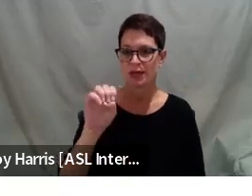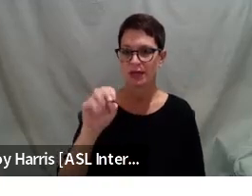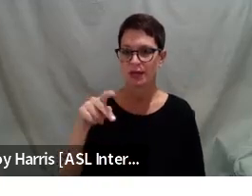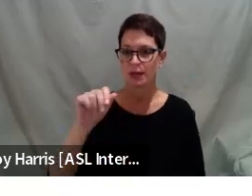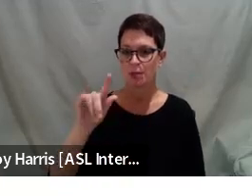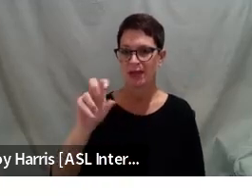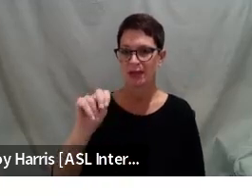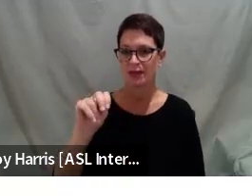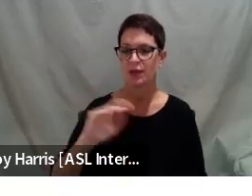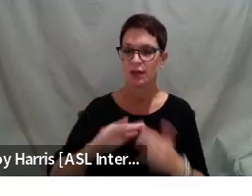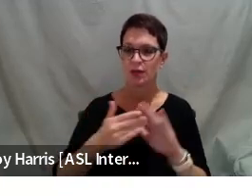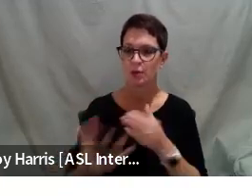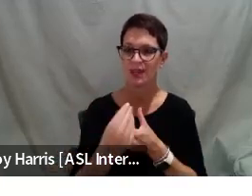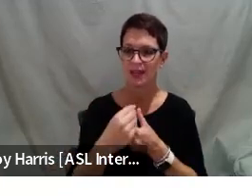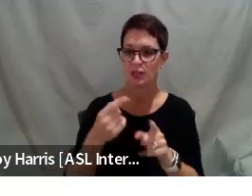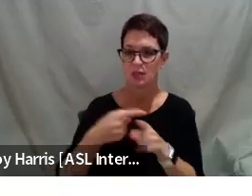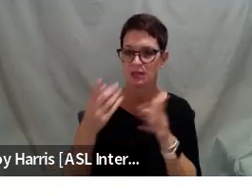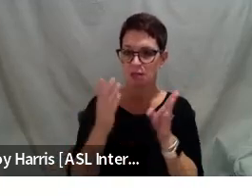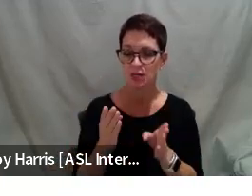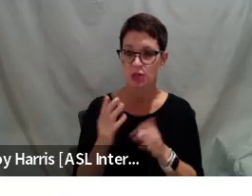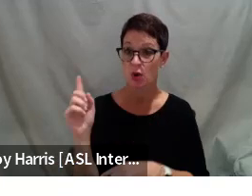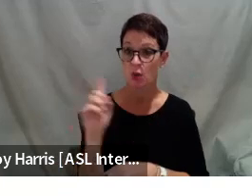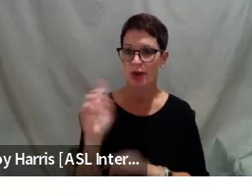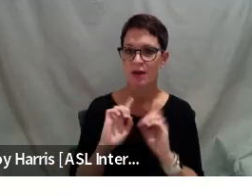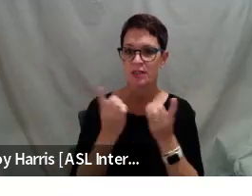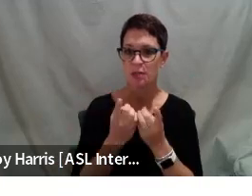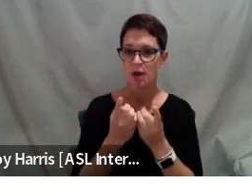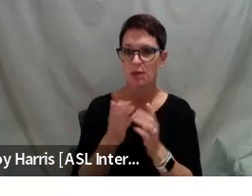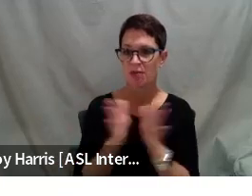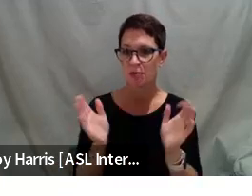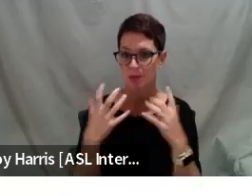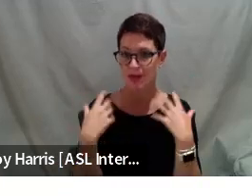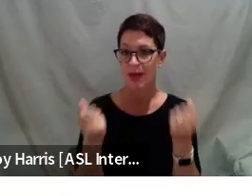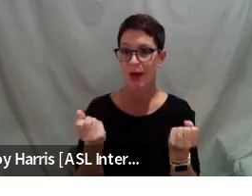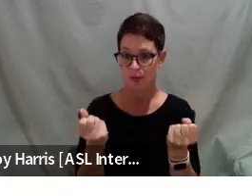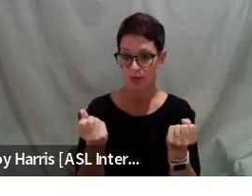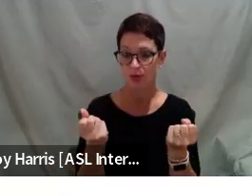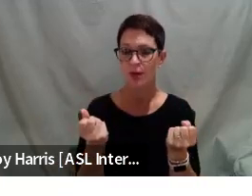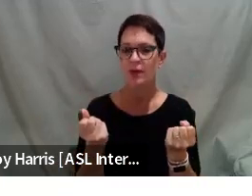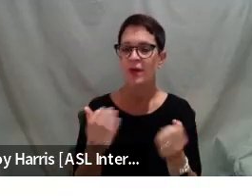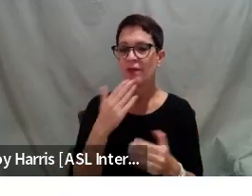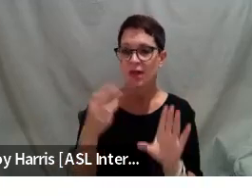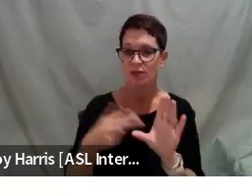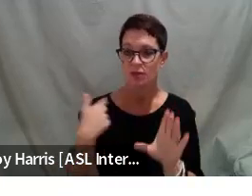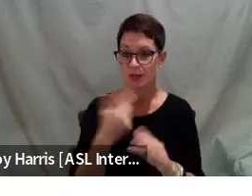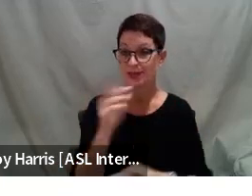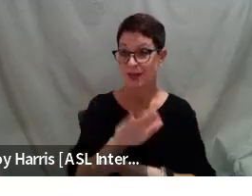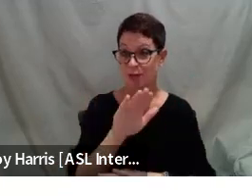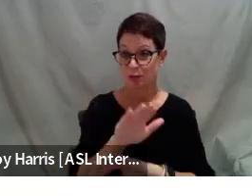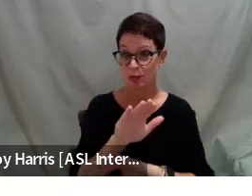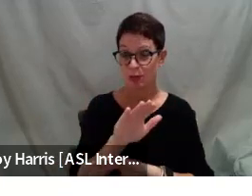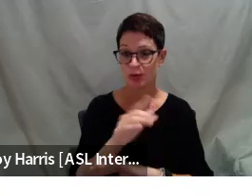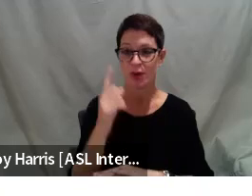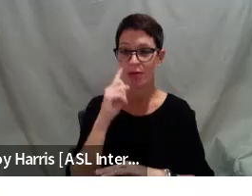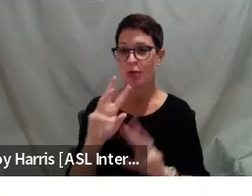am a community engagement specialist from the Department of Public Health. Thank you for joining us this afternoon for